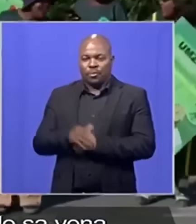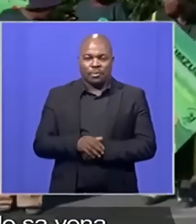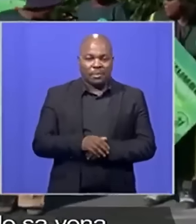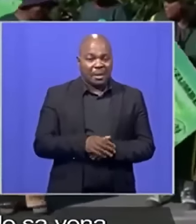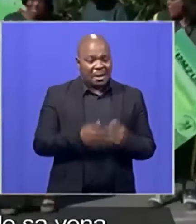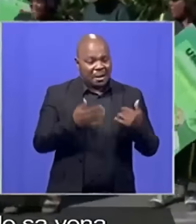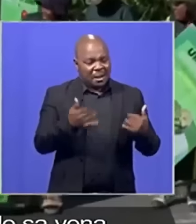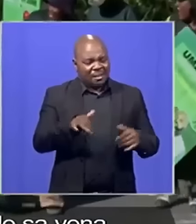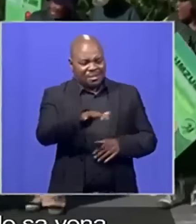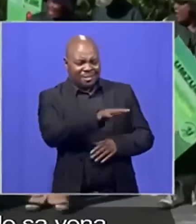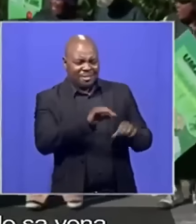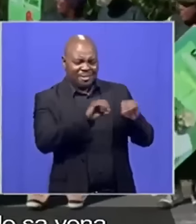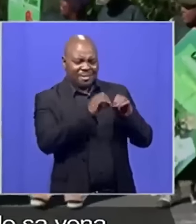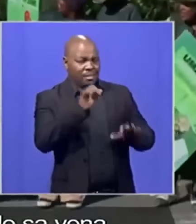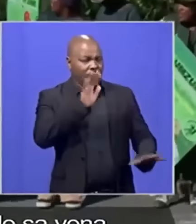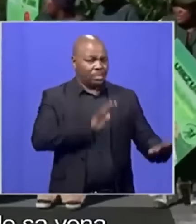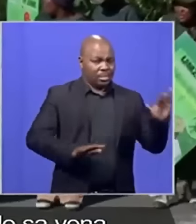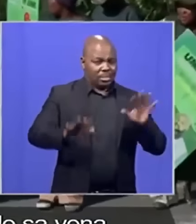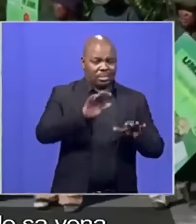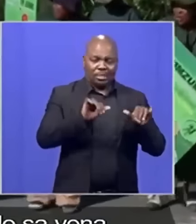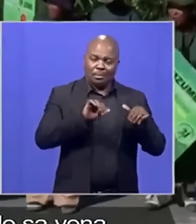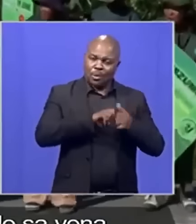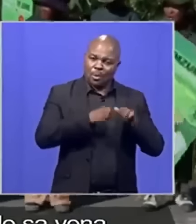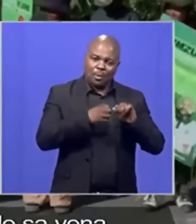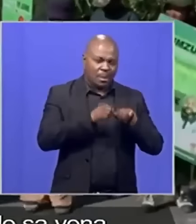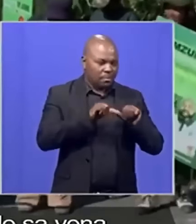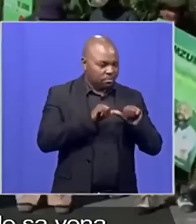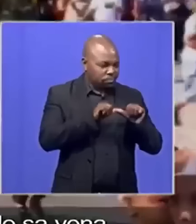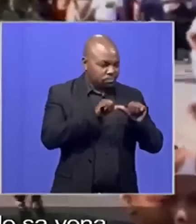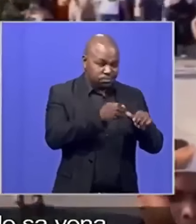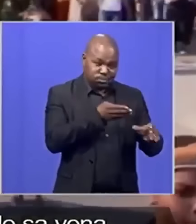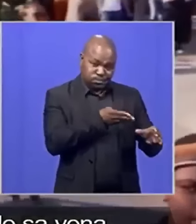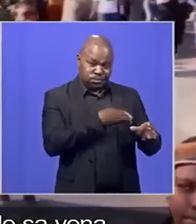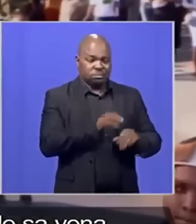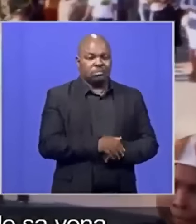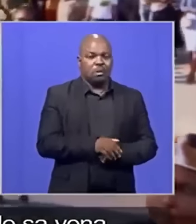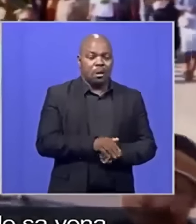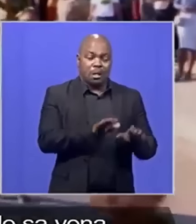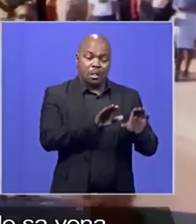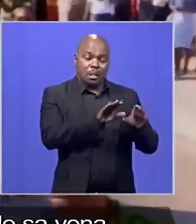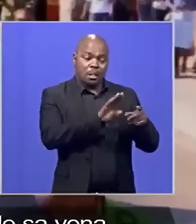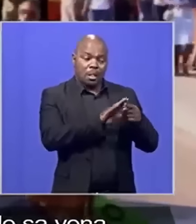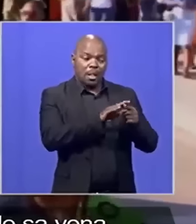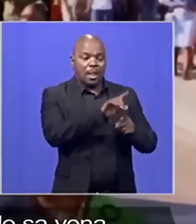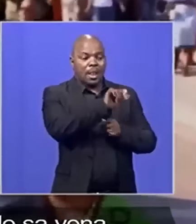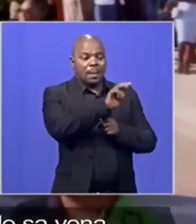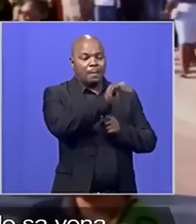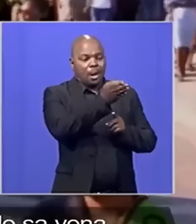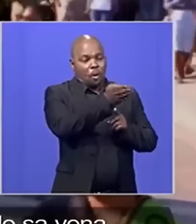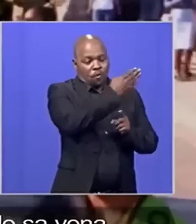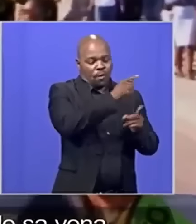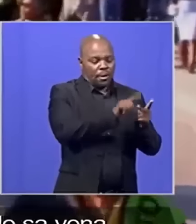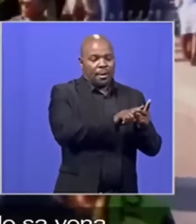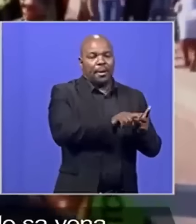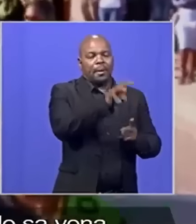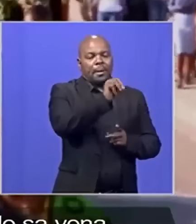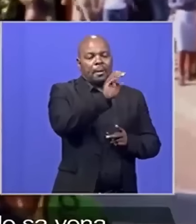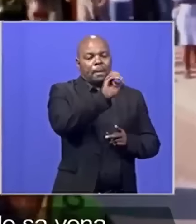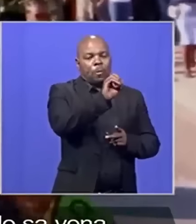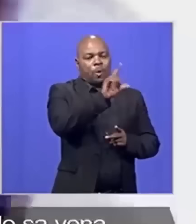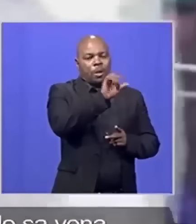seemo sa go se itekanele mogatlong wa MK se tšwela pele go batlhoba boroko mogatlo o tlošitše Limba wa bea Brian Molefe legatong la